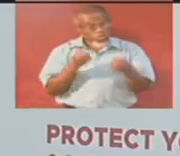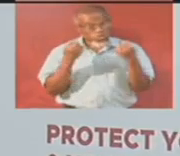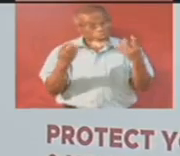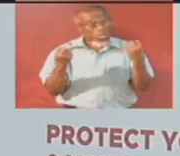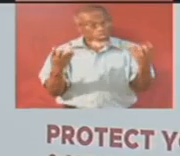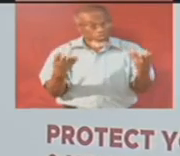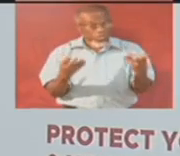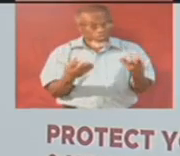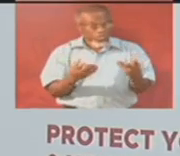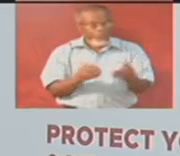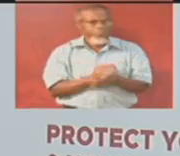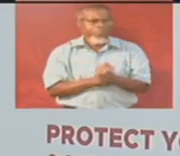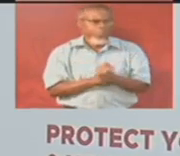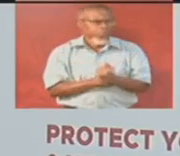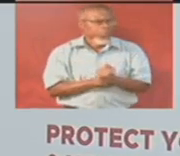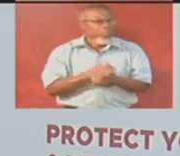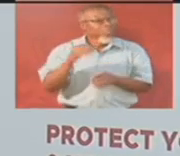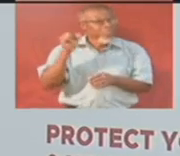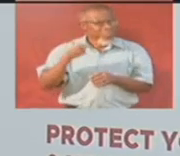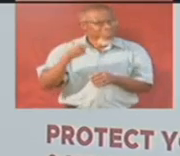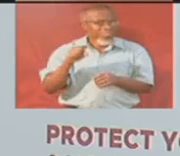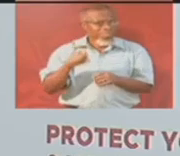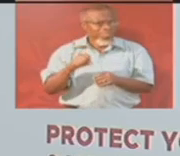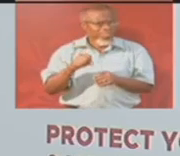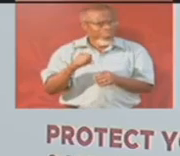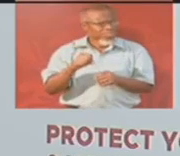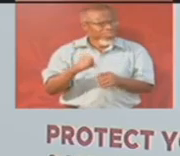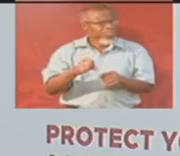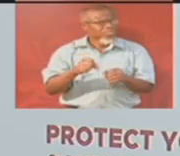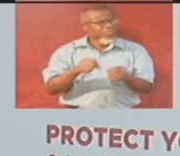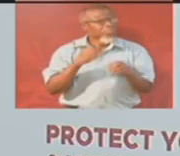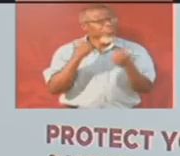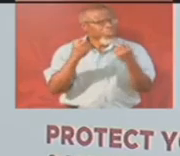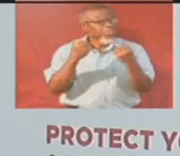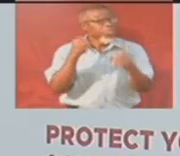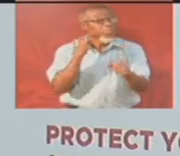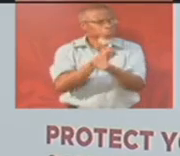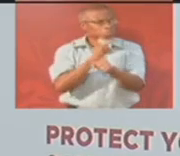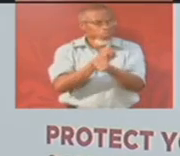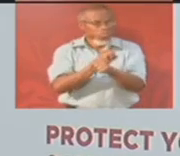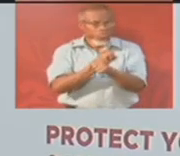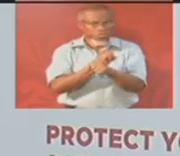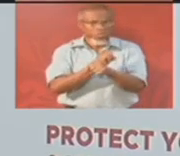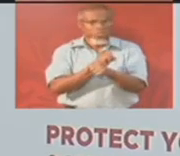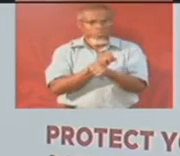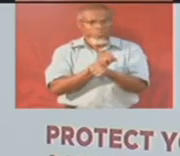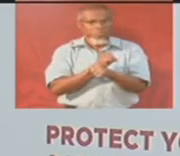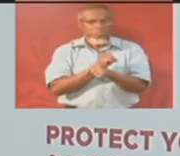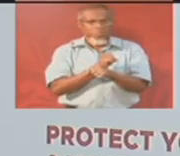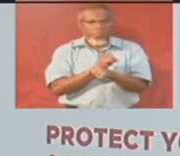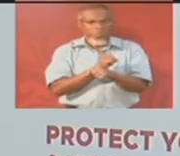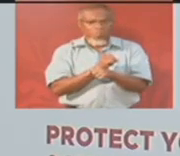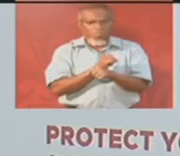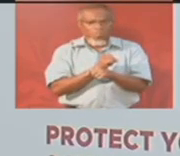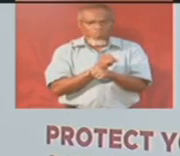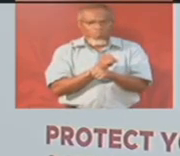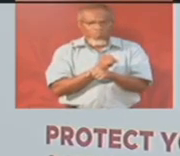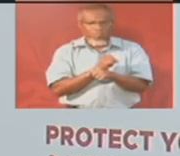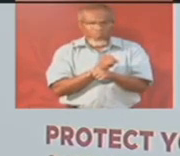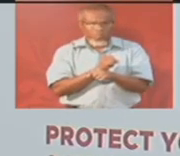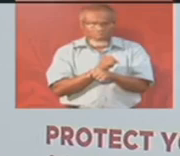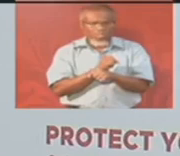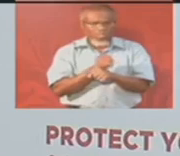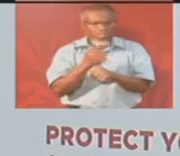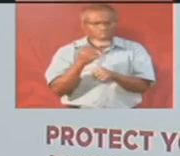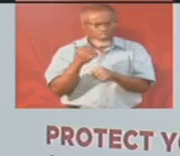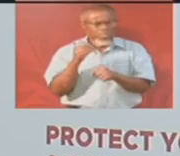It is a quite daunting task to have to call persons usually twice a day with the number of staff that we have at the different CMHs. I had reached out to my chief